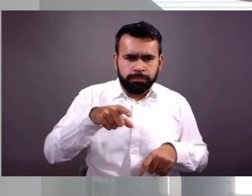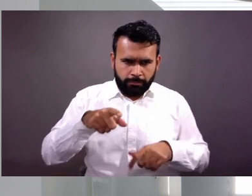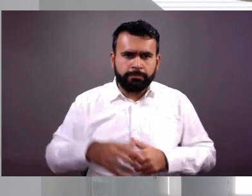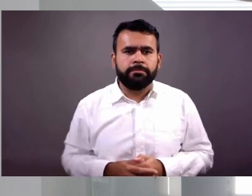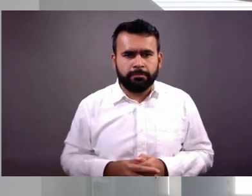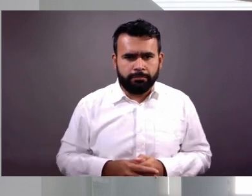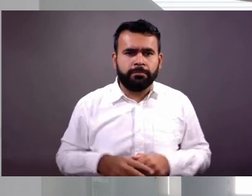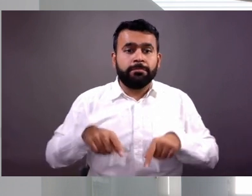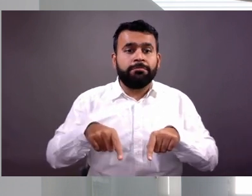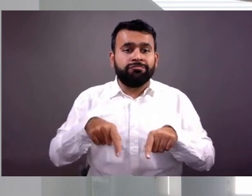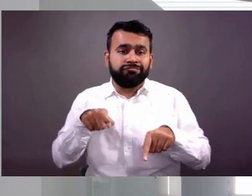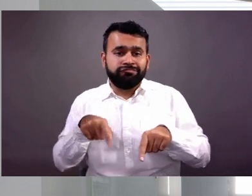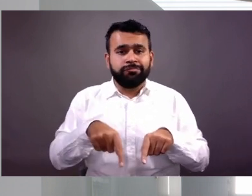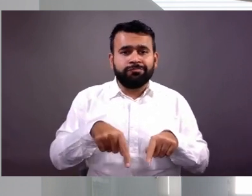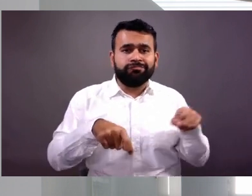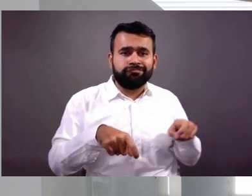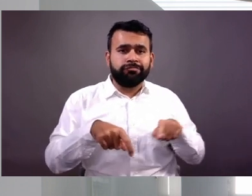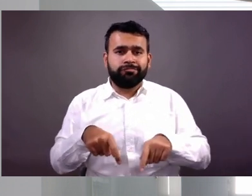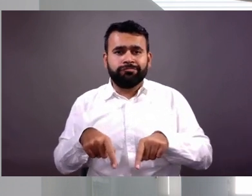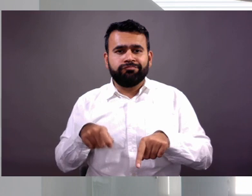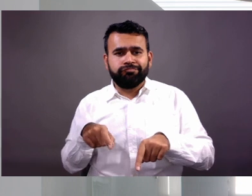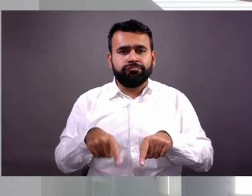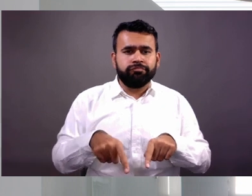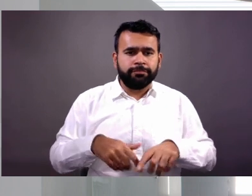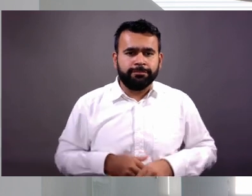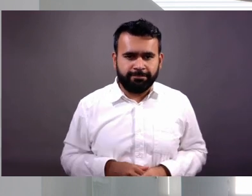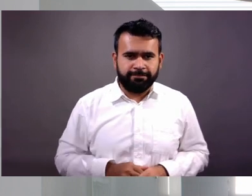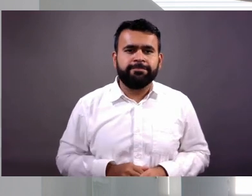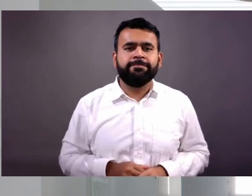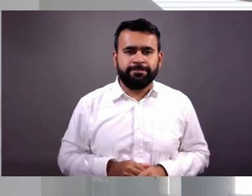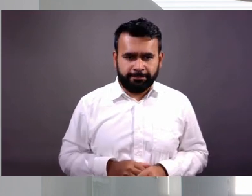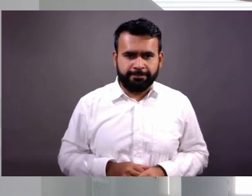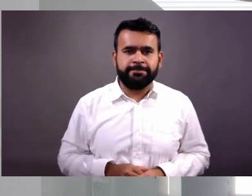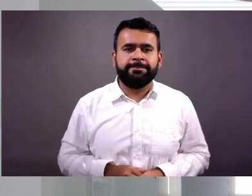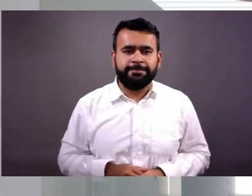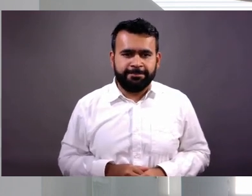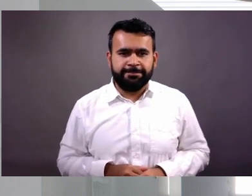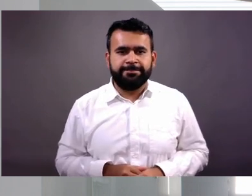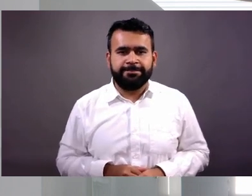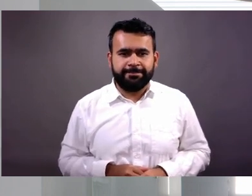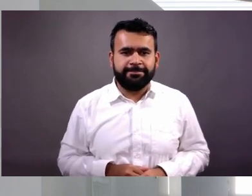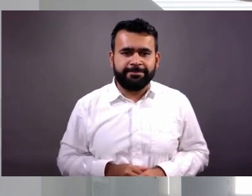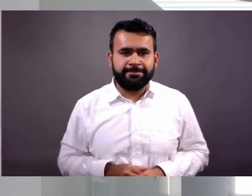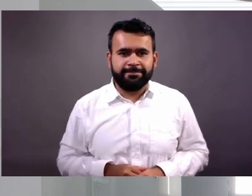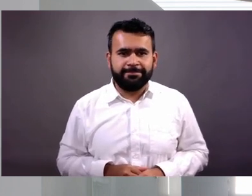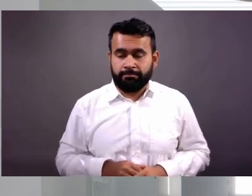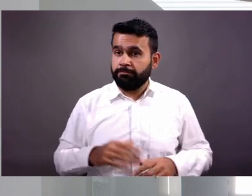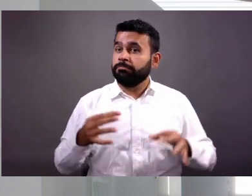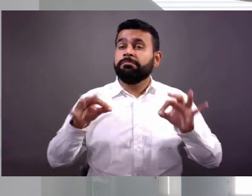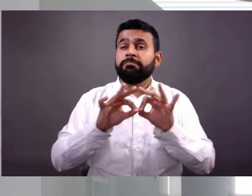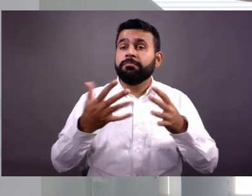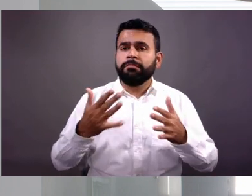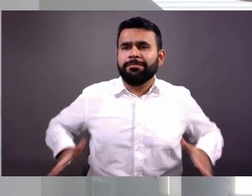I just focus more on the knee that I'm kind of going away from. So you'll notice my head going this way, my knee going that way. So that's